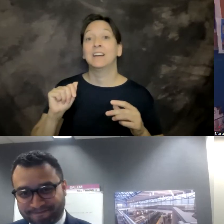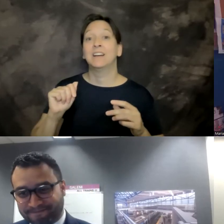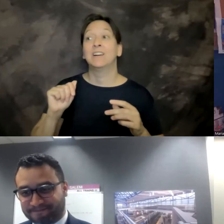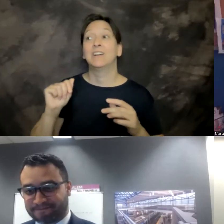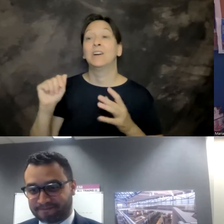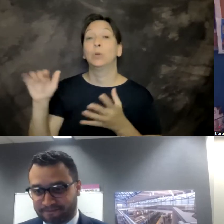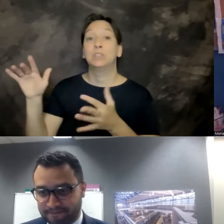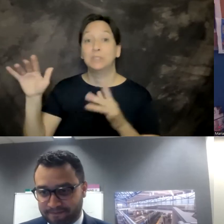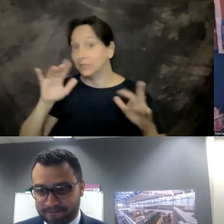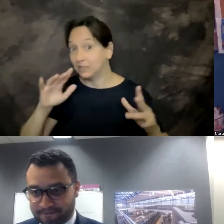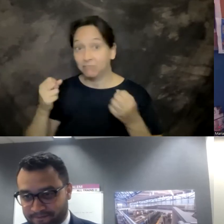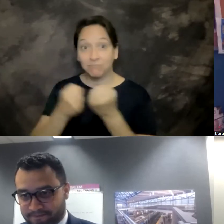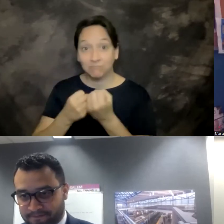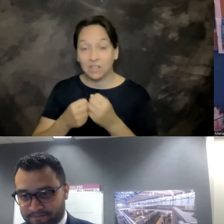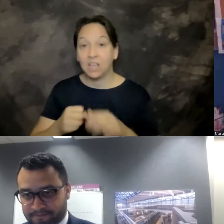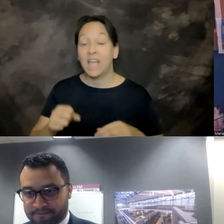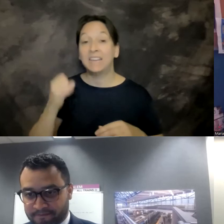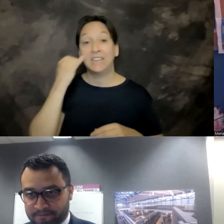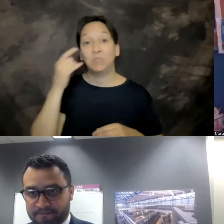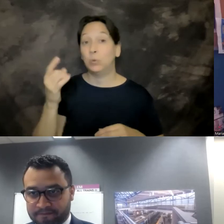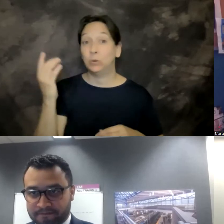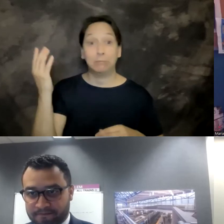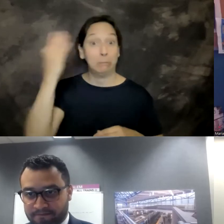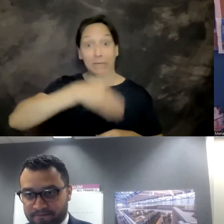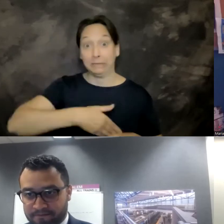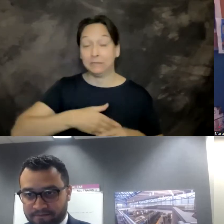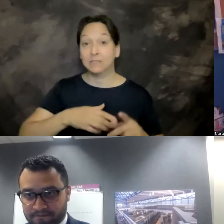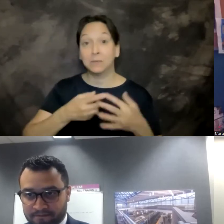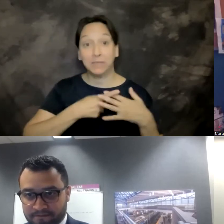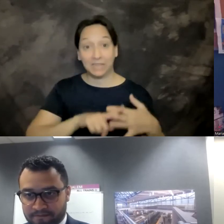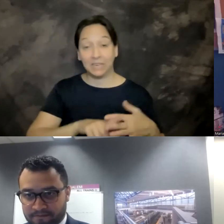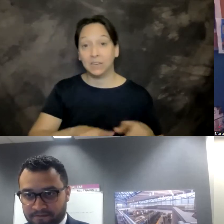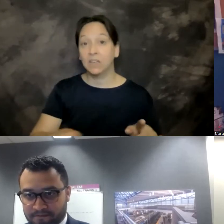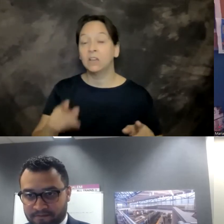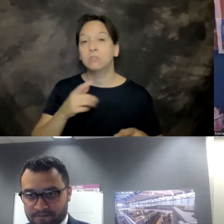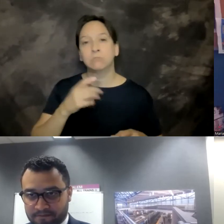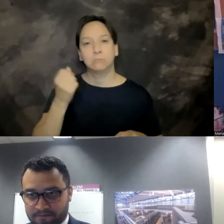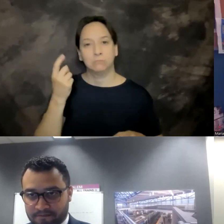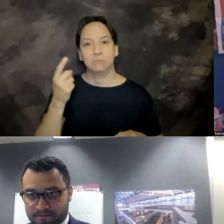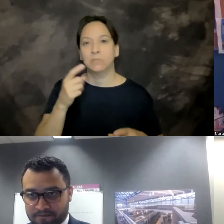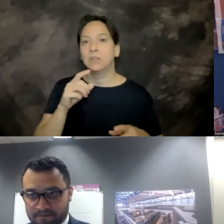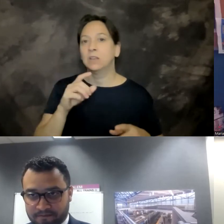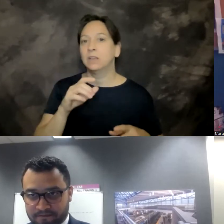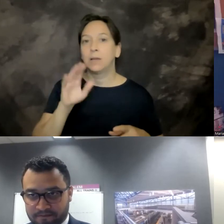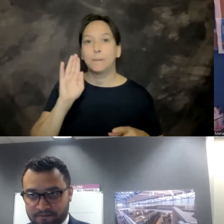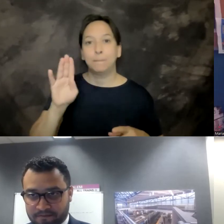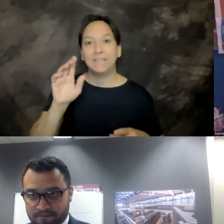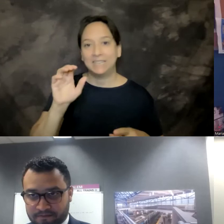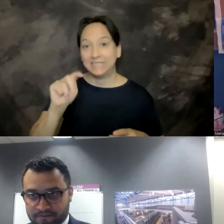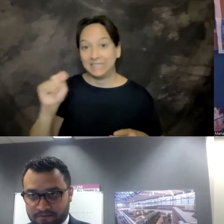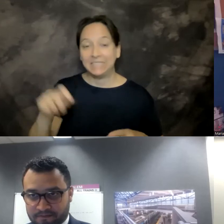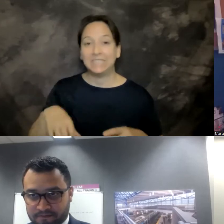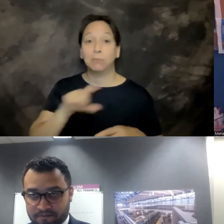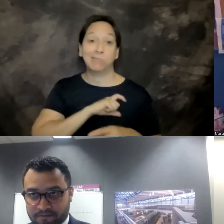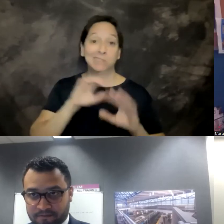And at the same time, if you missed this at the beginning, I said that BPS, in partnership with the police department, in partnership with BTD and a couple other